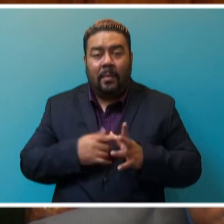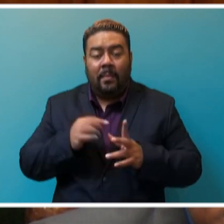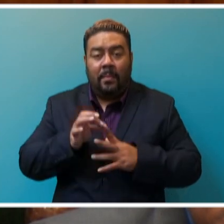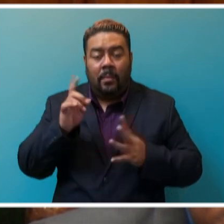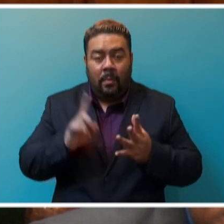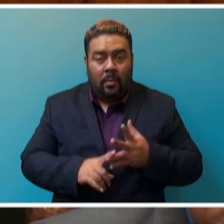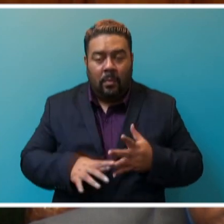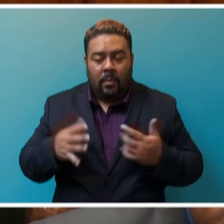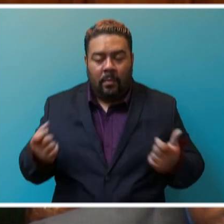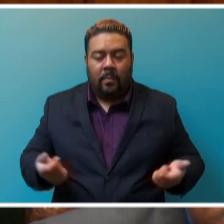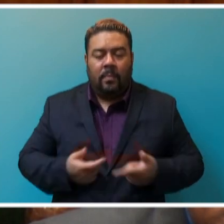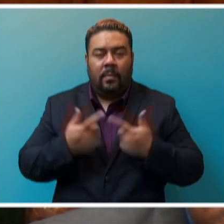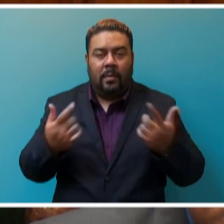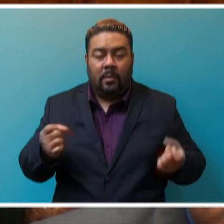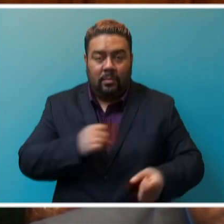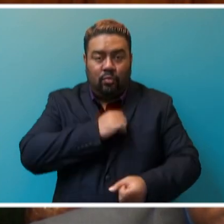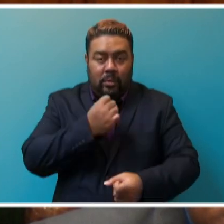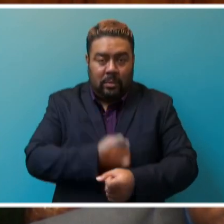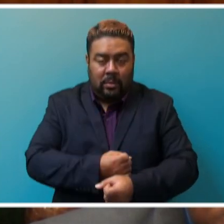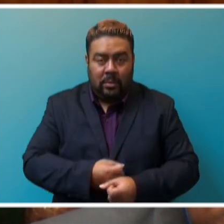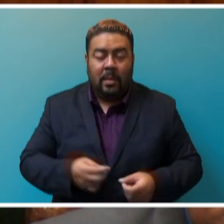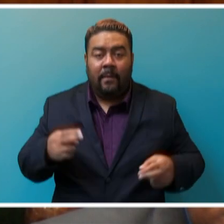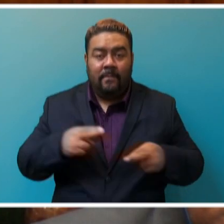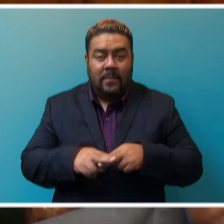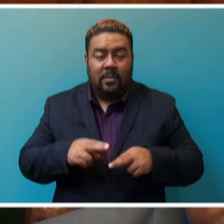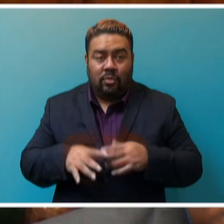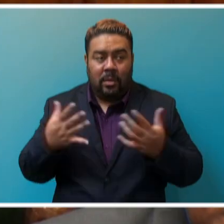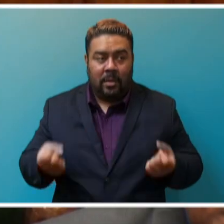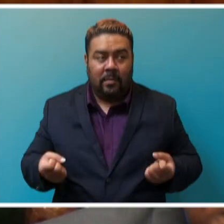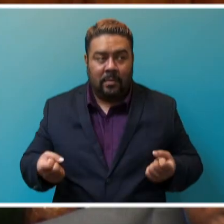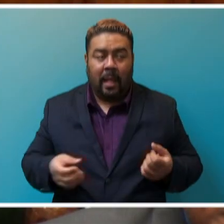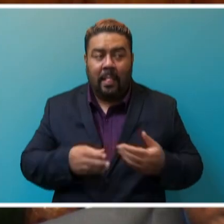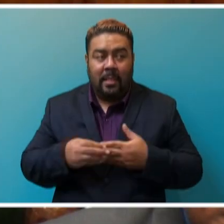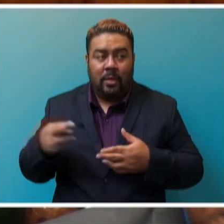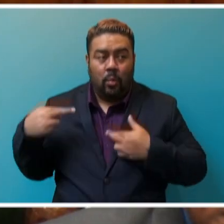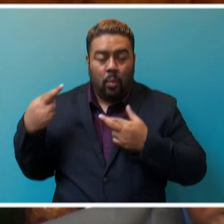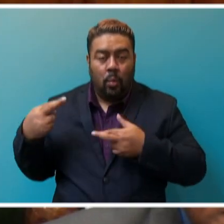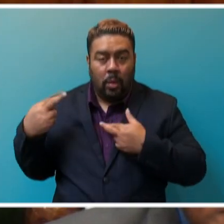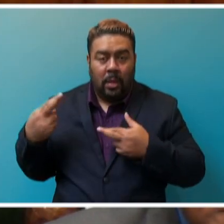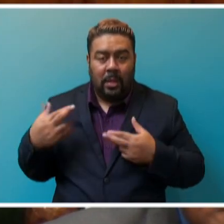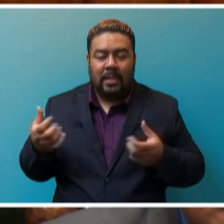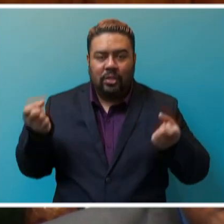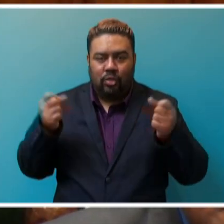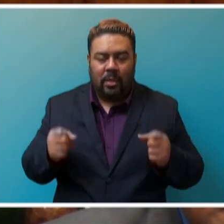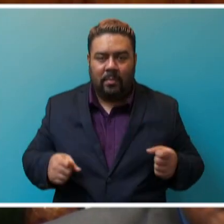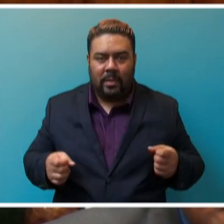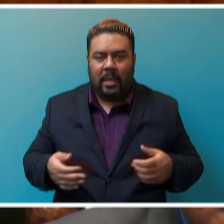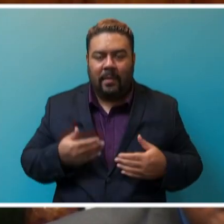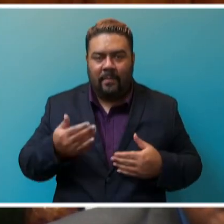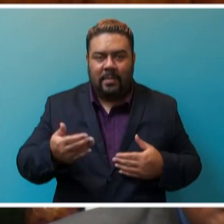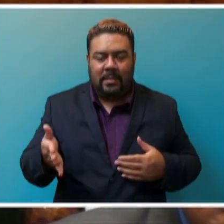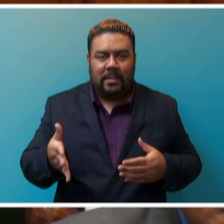been significantly strengthened, and Fiji has played a leading role in shaping and advancing the